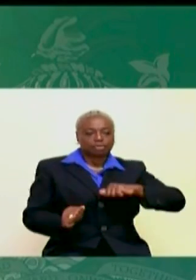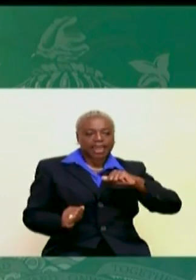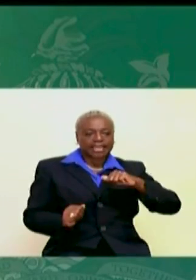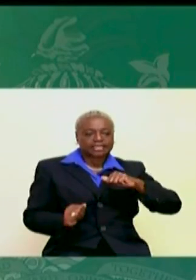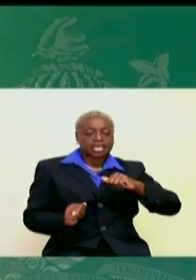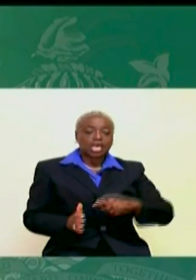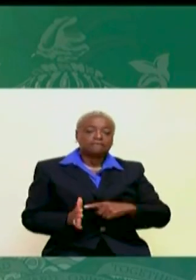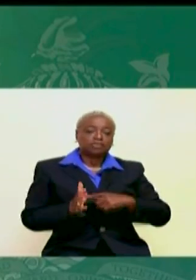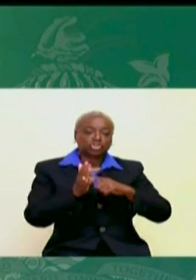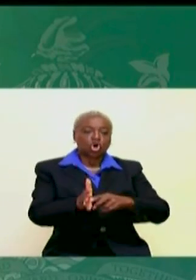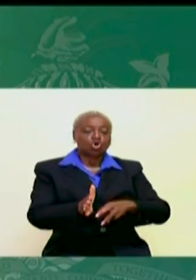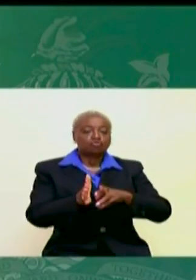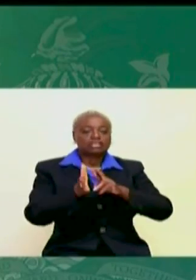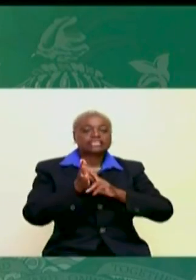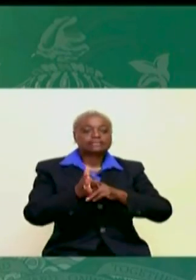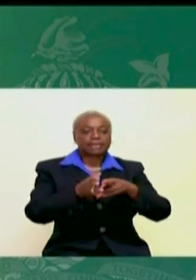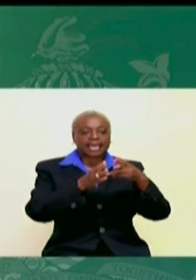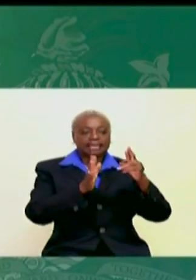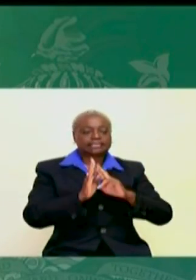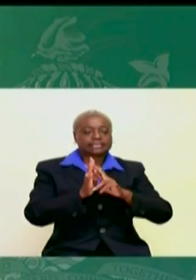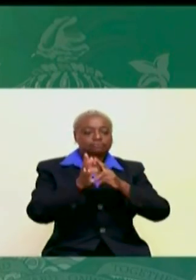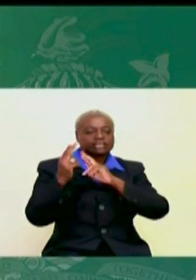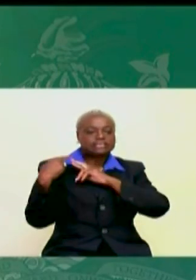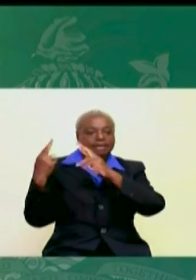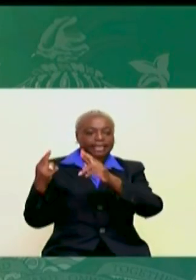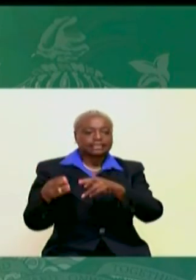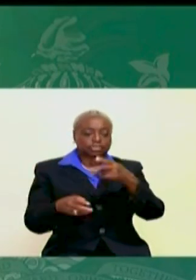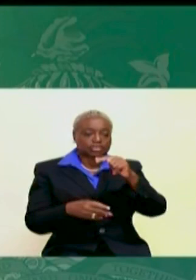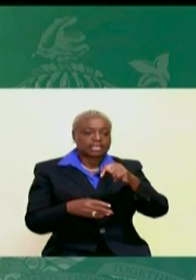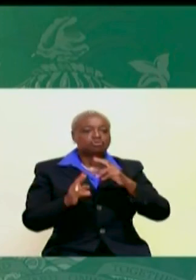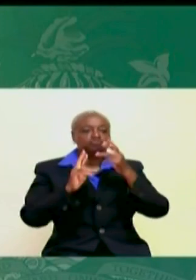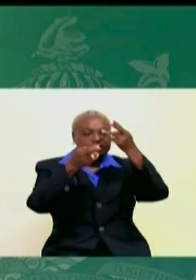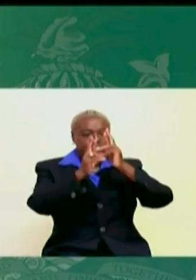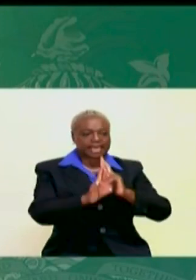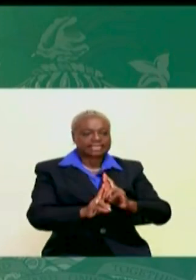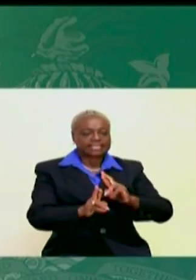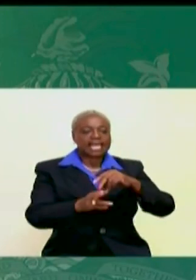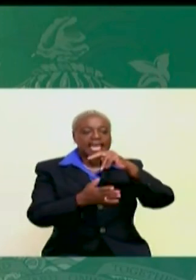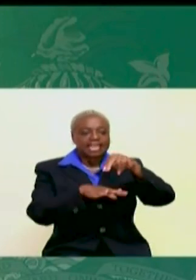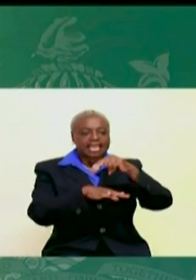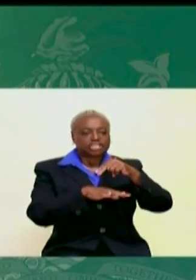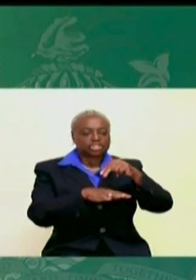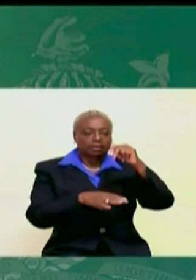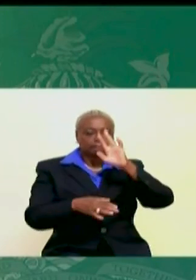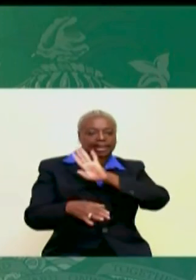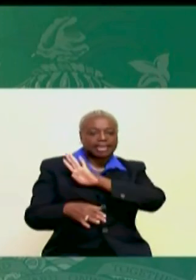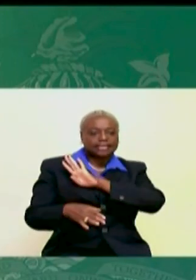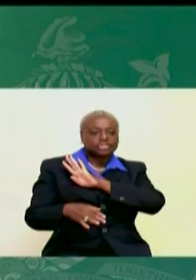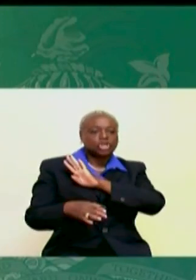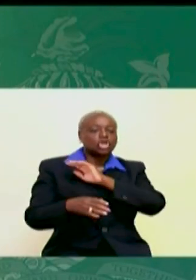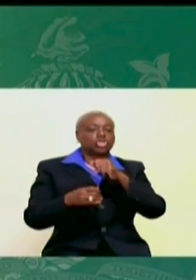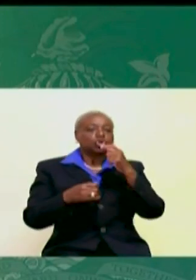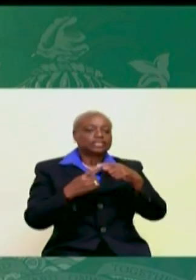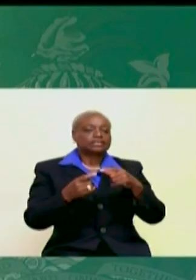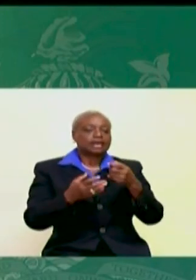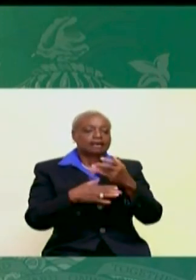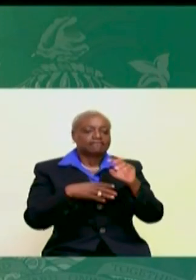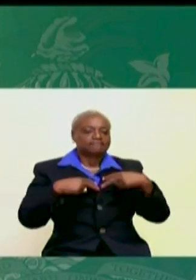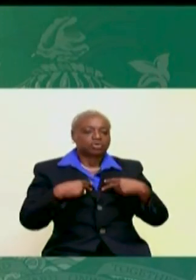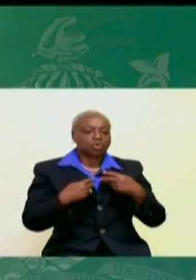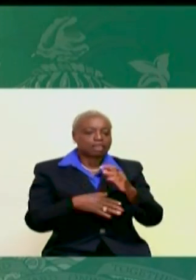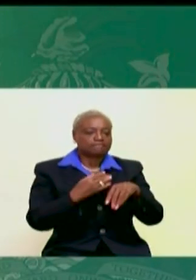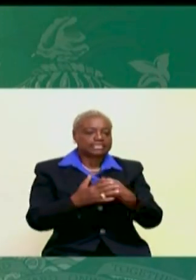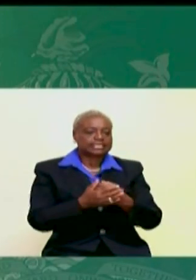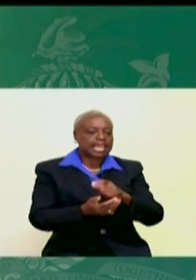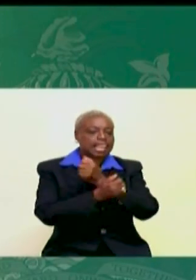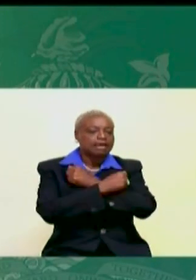National Pledge, you will believe in it, and it should unite all of us in love and service. The